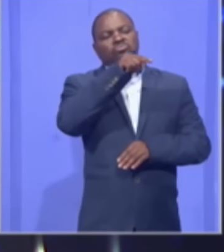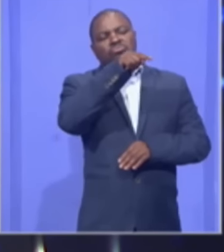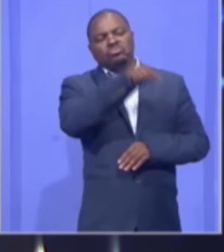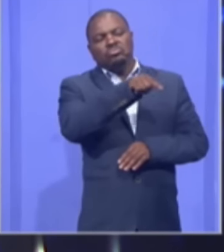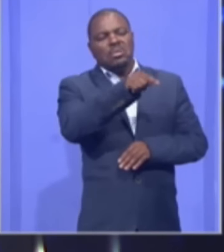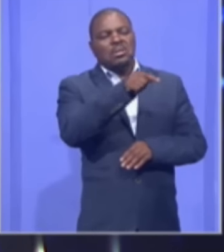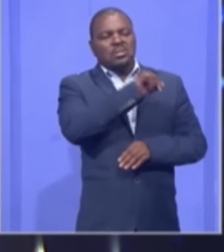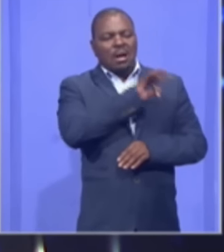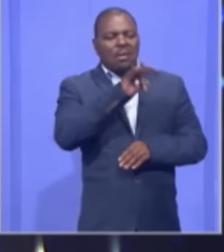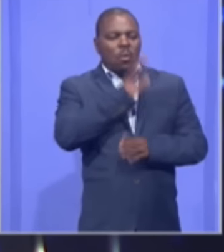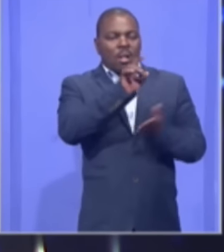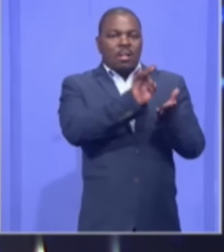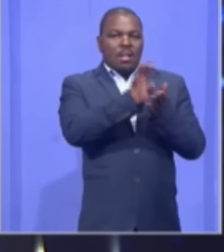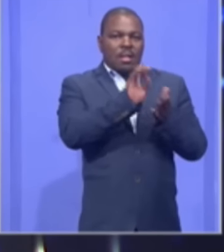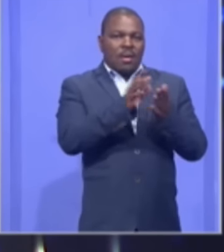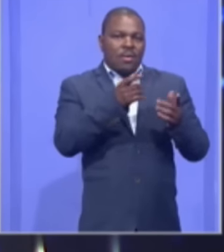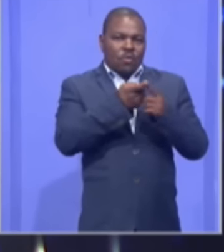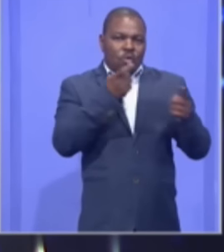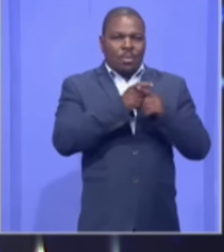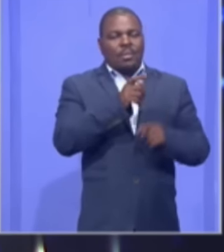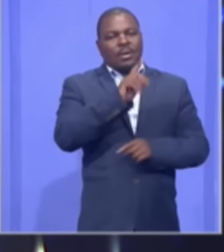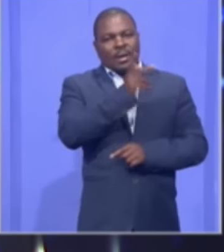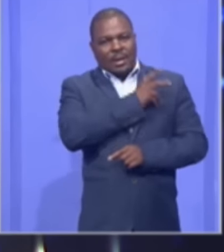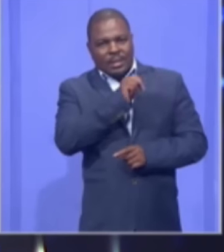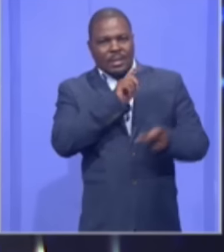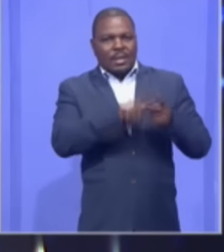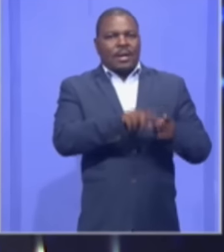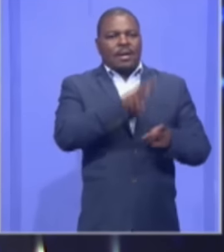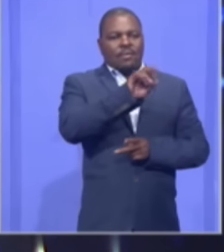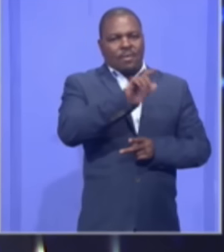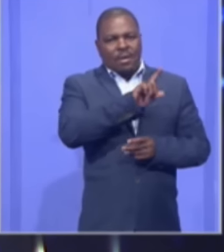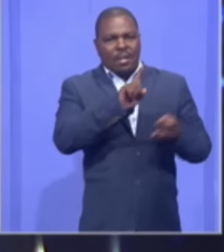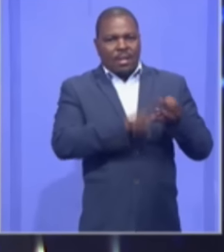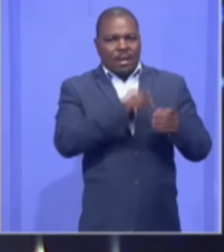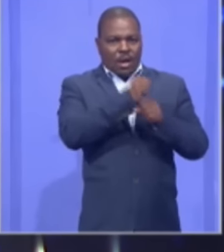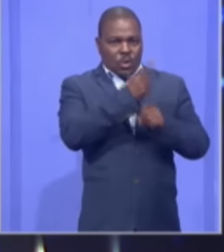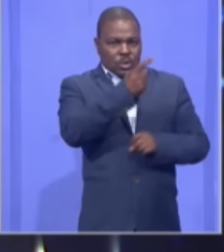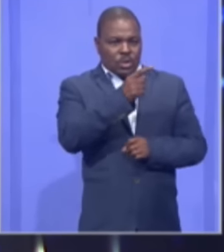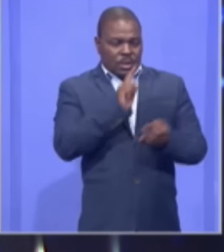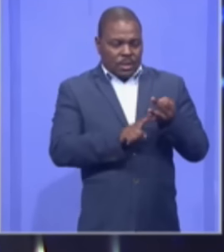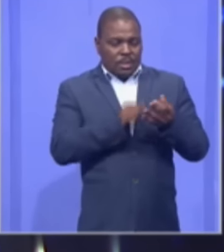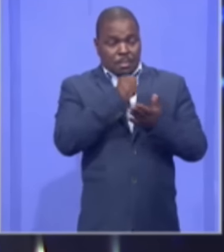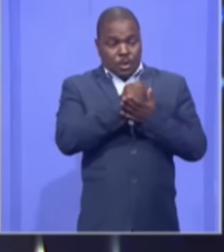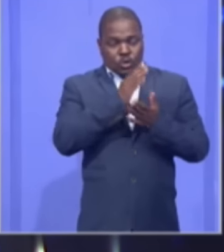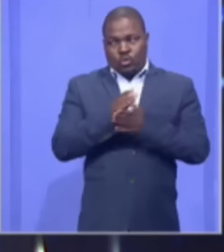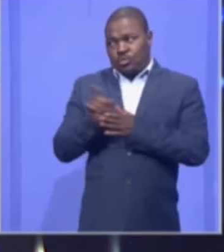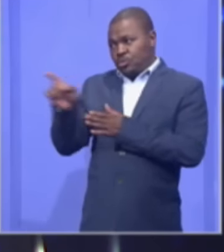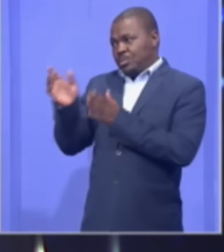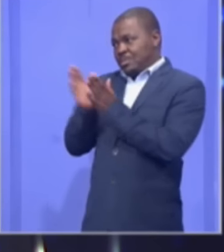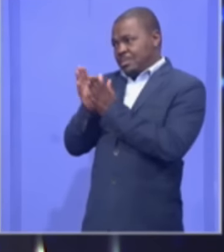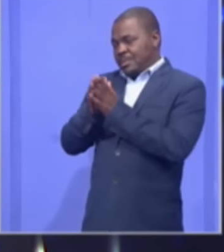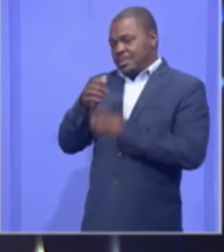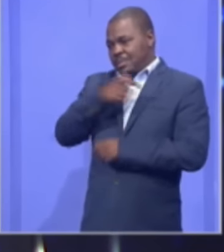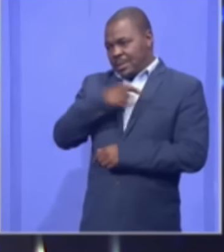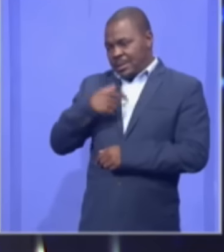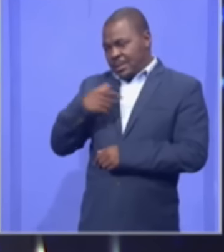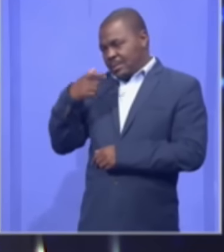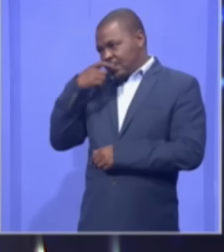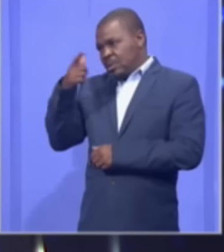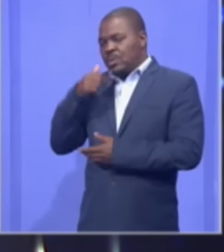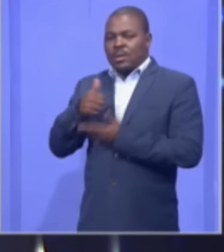Newcastle KZN Vereeniging Gauteng le ho etsa kgothaletso ho mopresidente Cyril Ramaphosa.